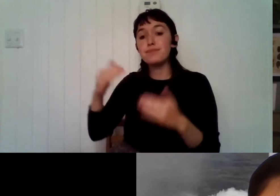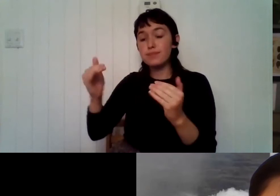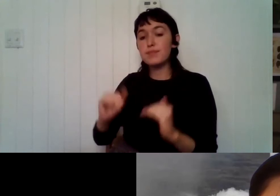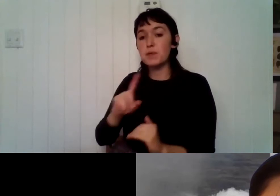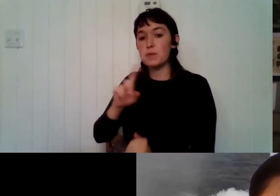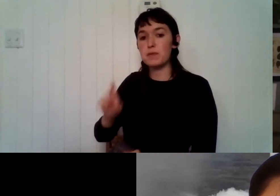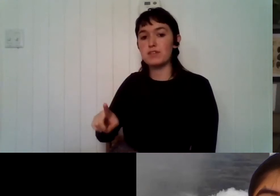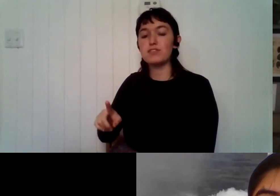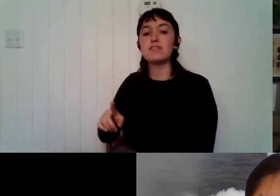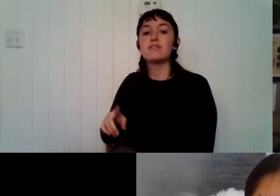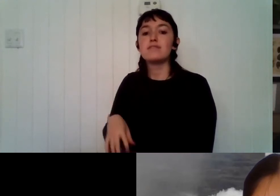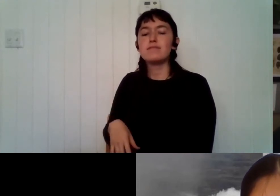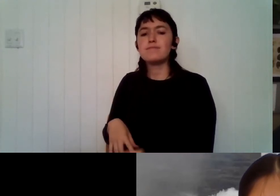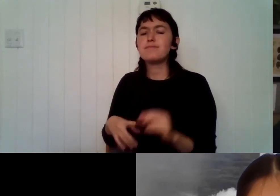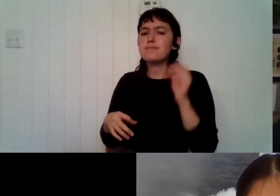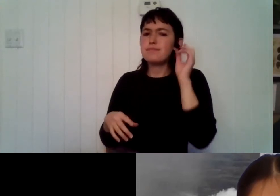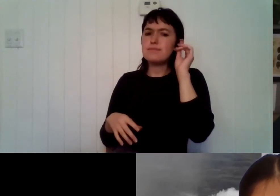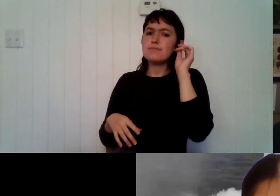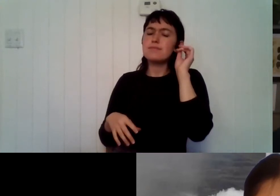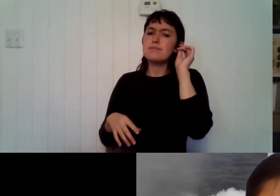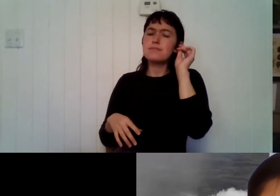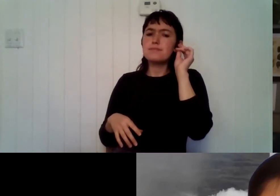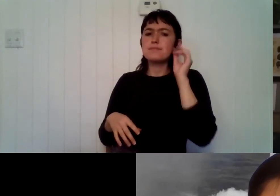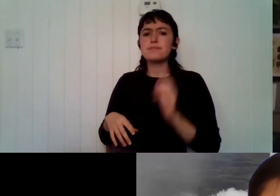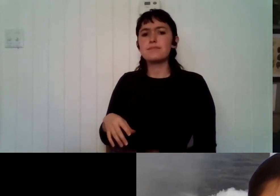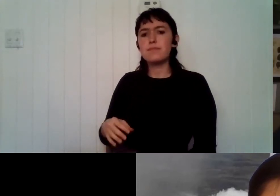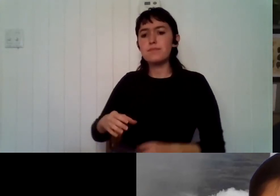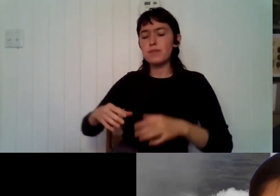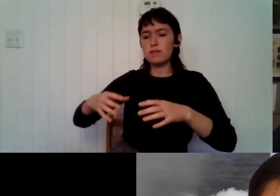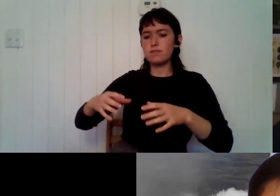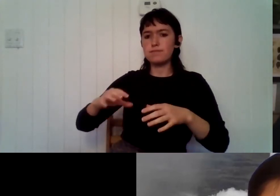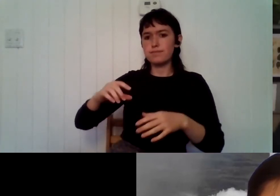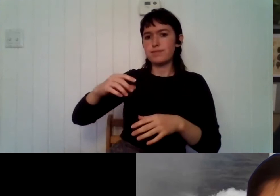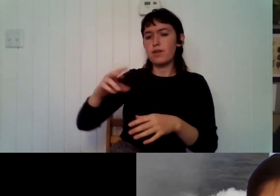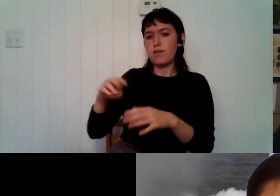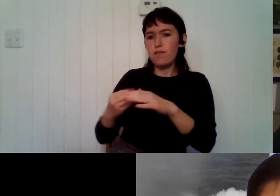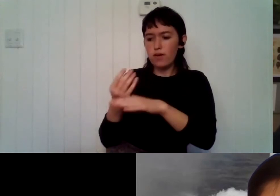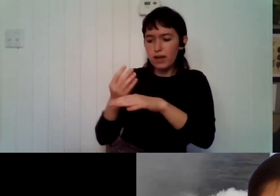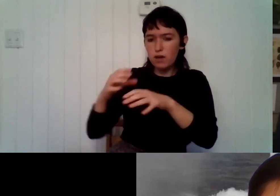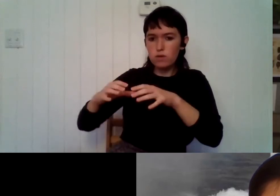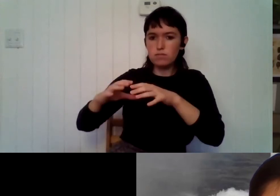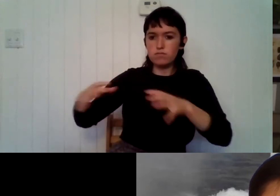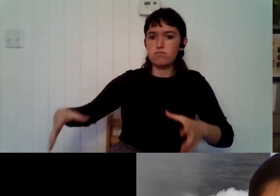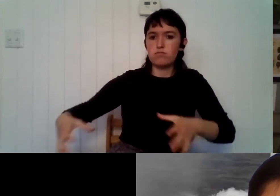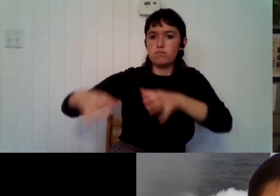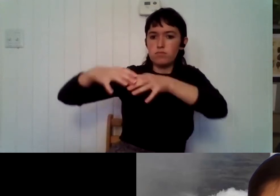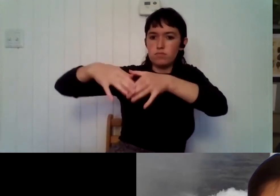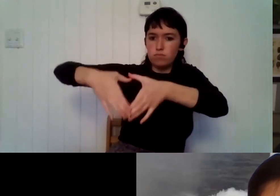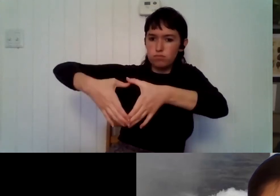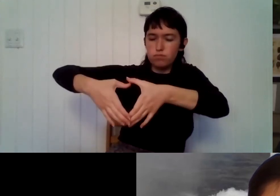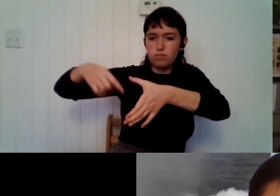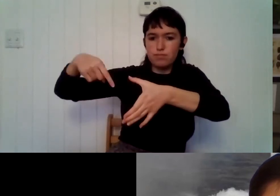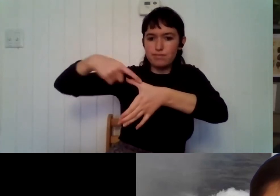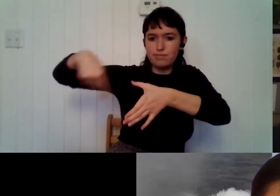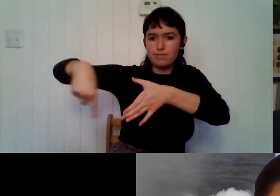Science class. So is the hole on the top of the volcano basically just the result of the top flying off, like